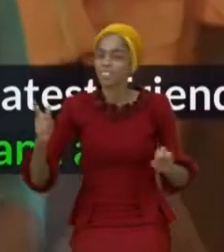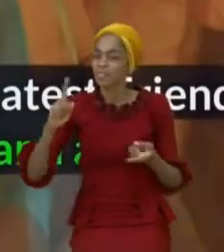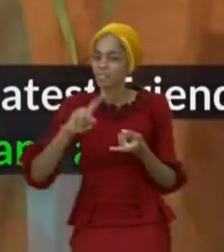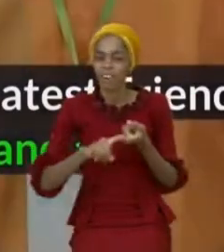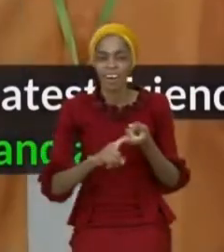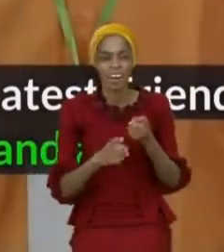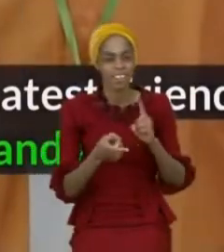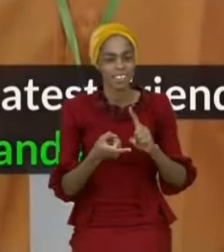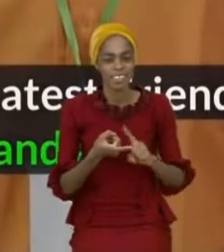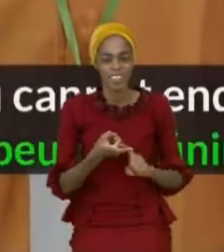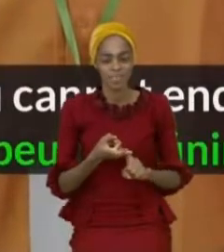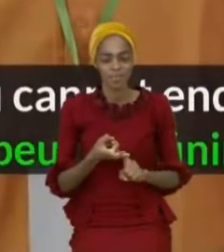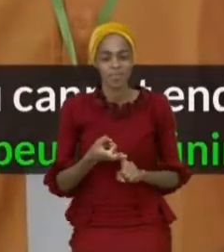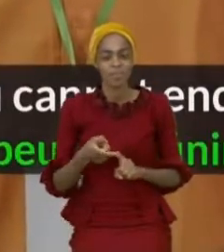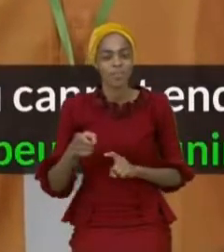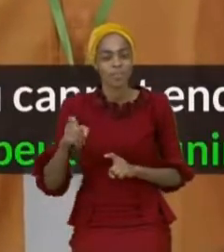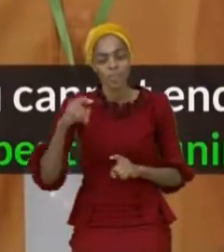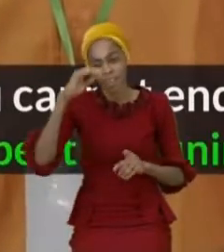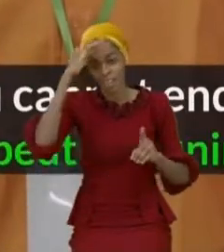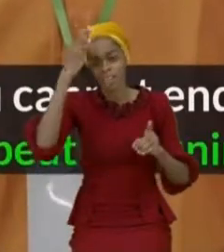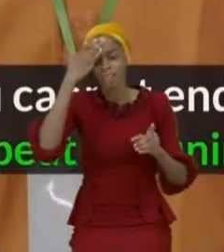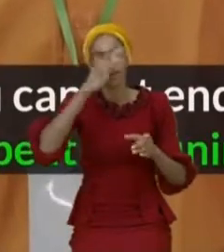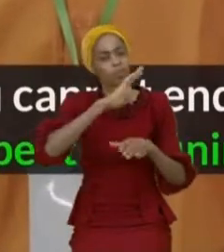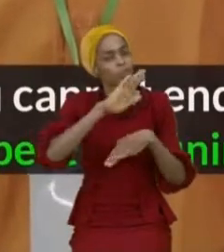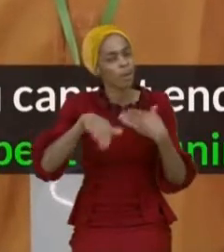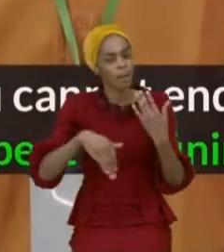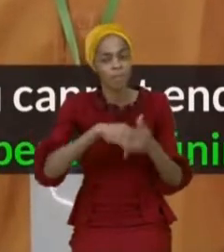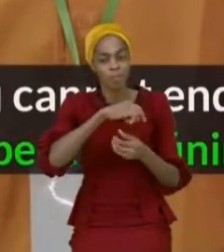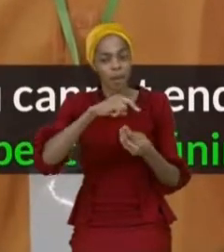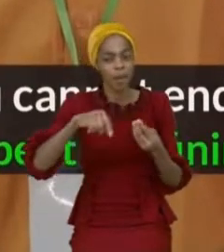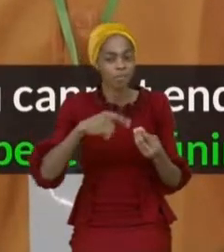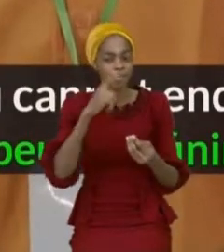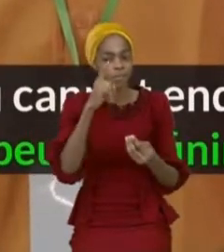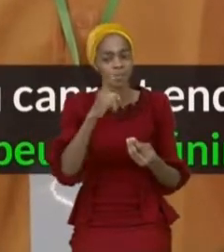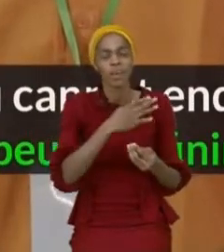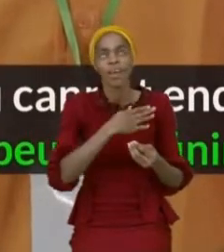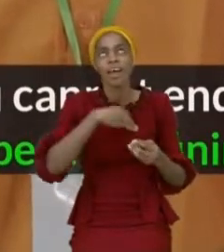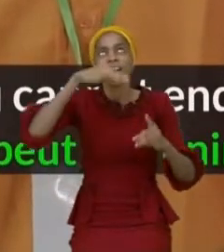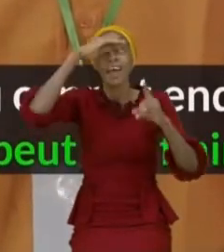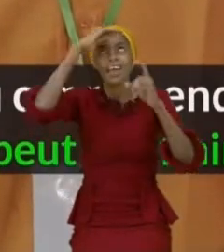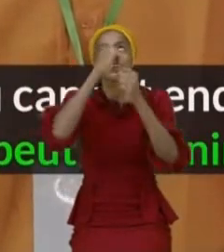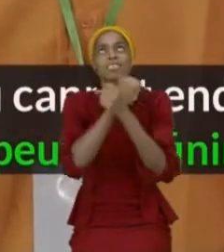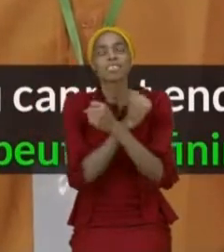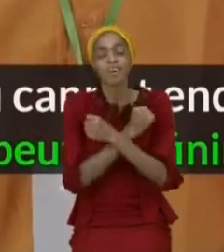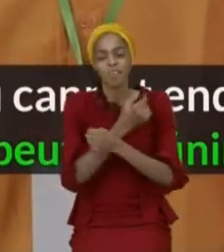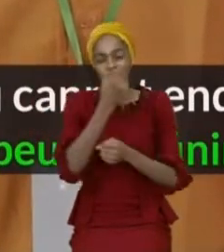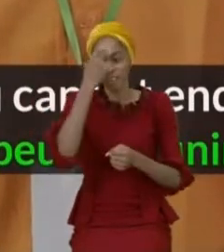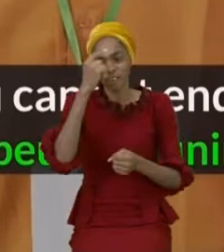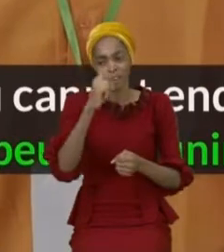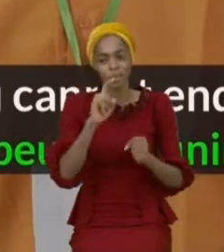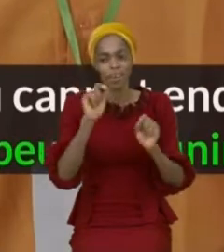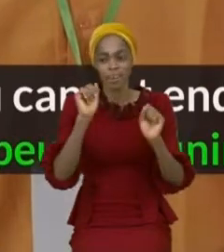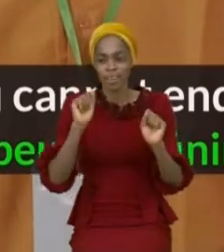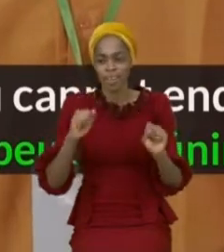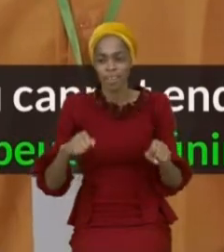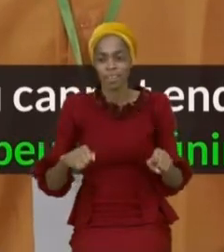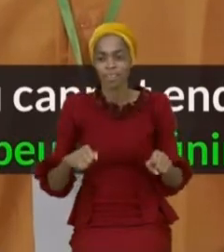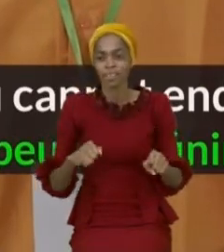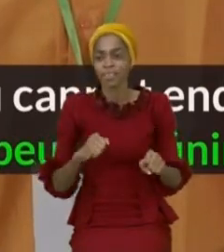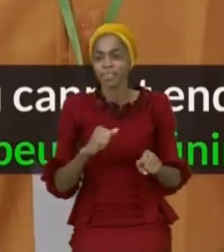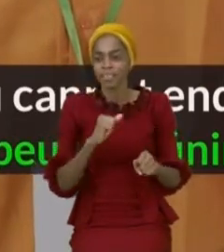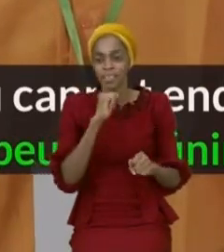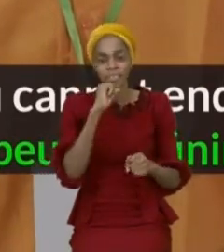greatest friend. He knows all about you, and his love for you